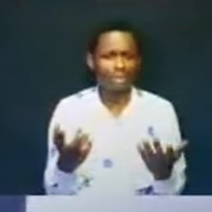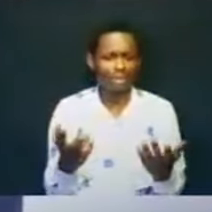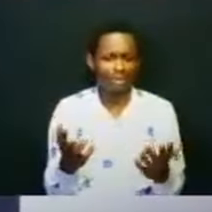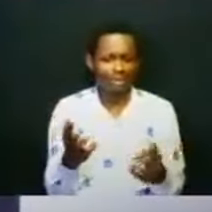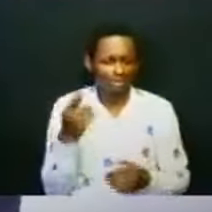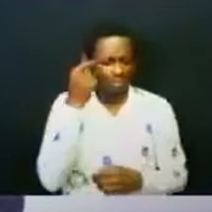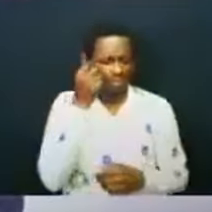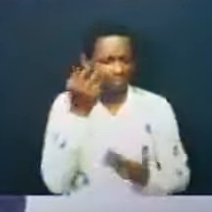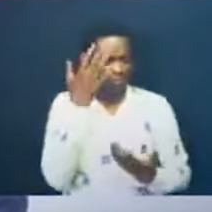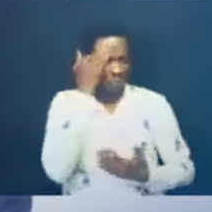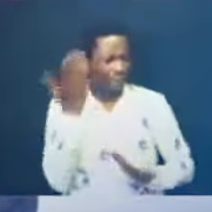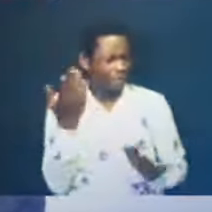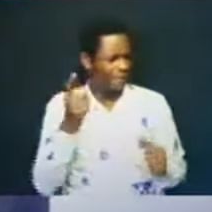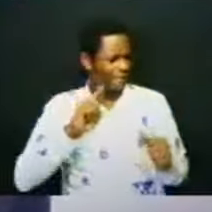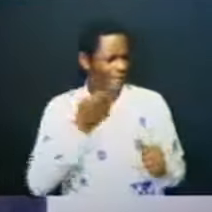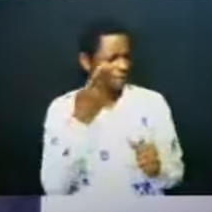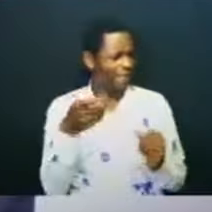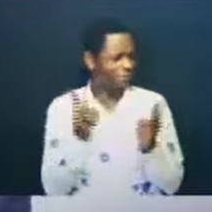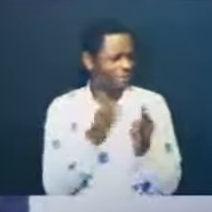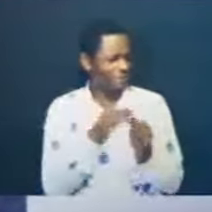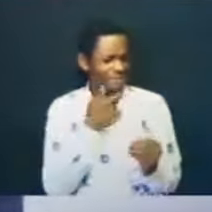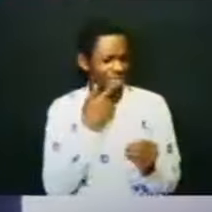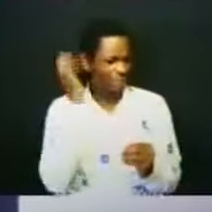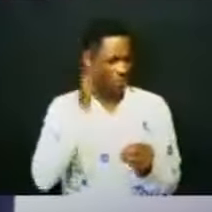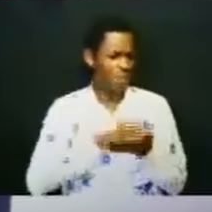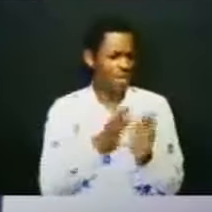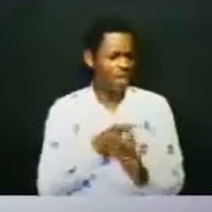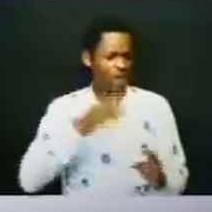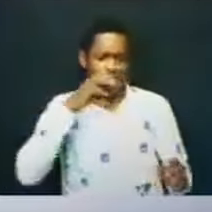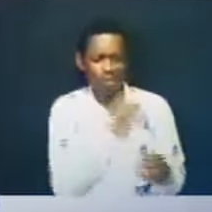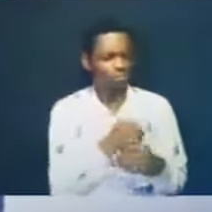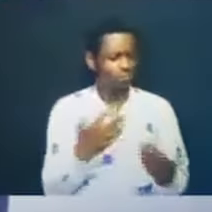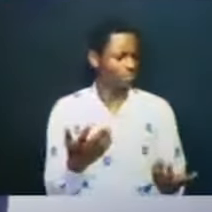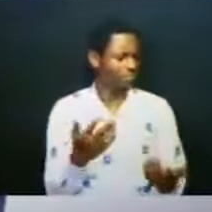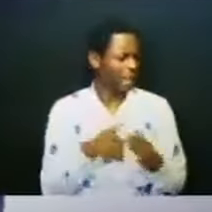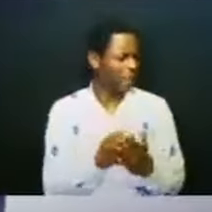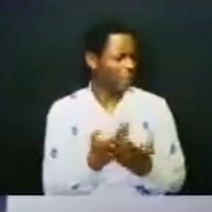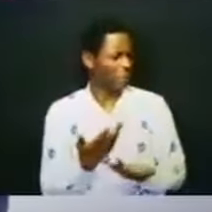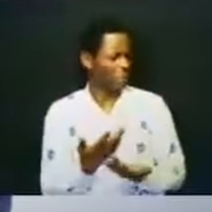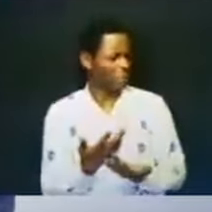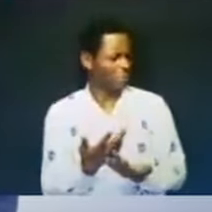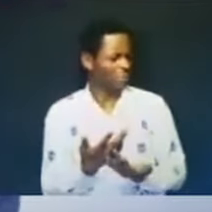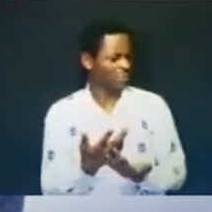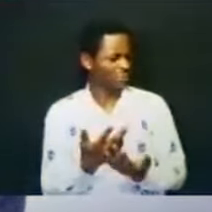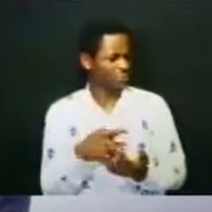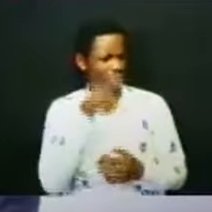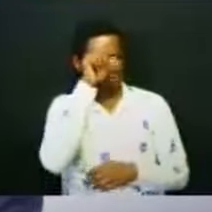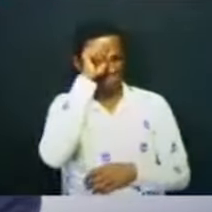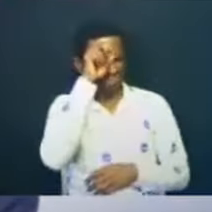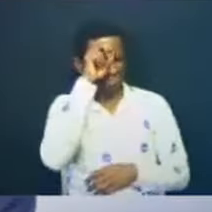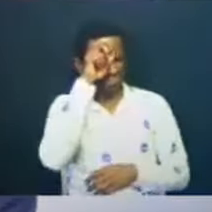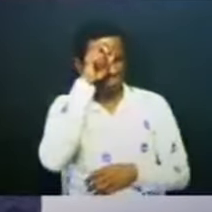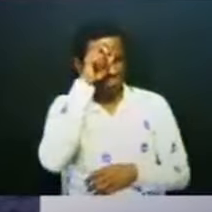going to happen? Yeah, the meko baby, I'm going to call you for Juma for Frona. I'm do honor mono. Now that I'm going to be family, Eddie Atina, the Kemu, the Fidima, or the